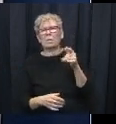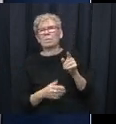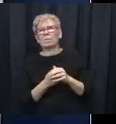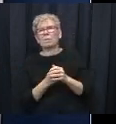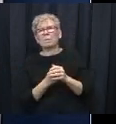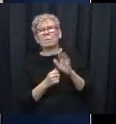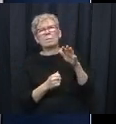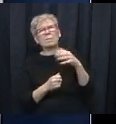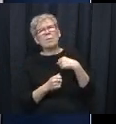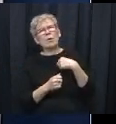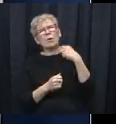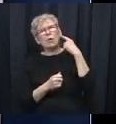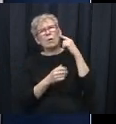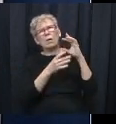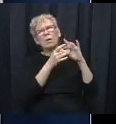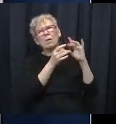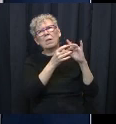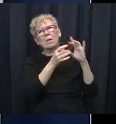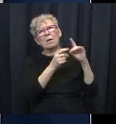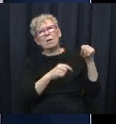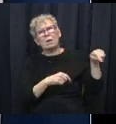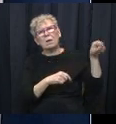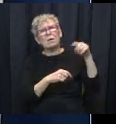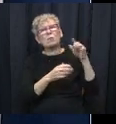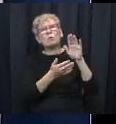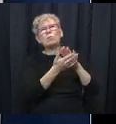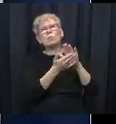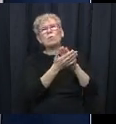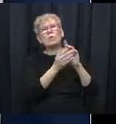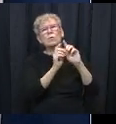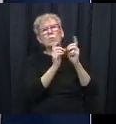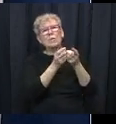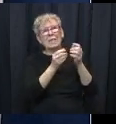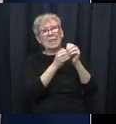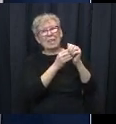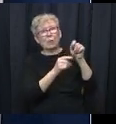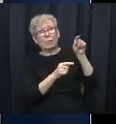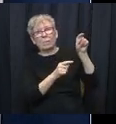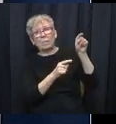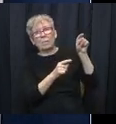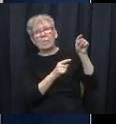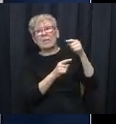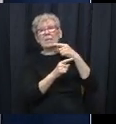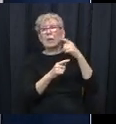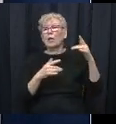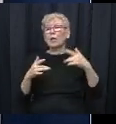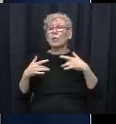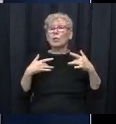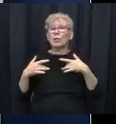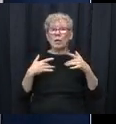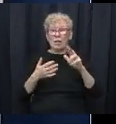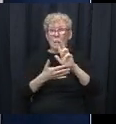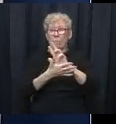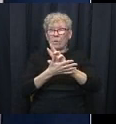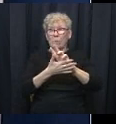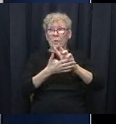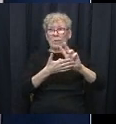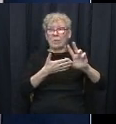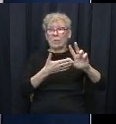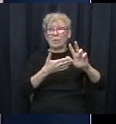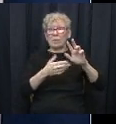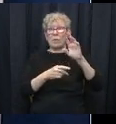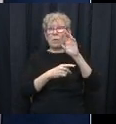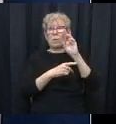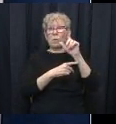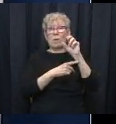are concerned that the 3-week rollout you've described is unrealistic given the supply of vaccine they're seeing, which in some cases has